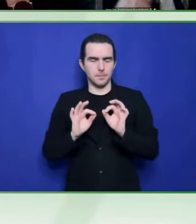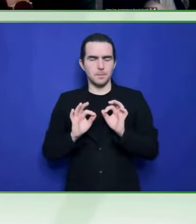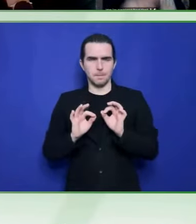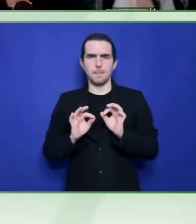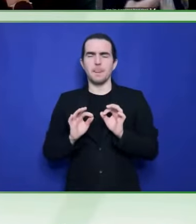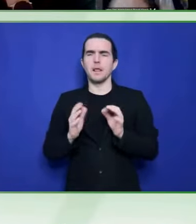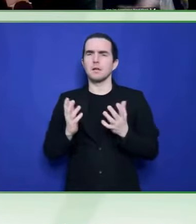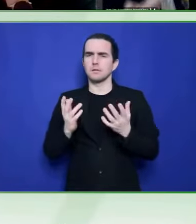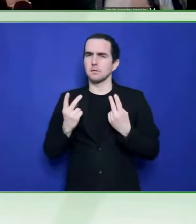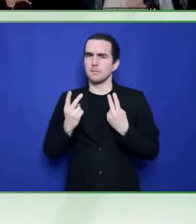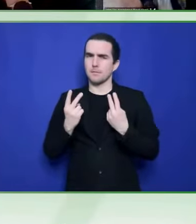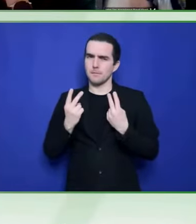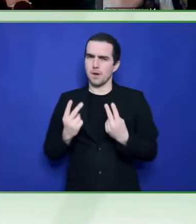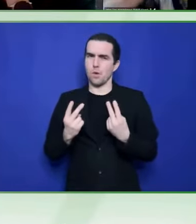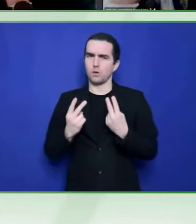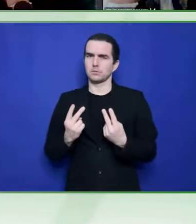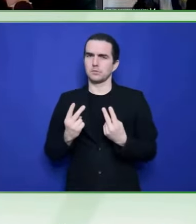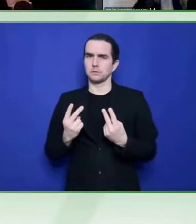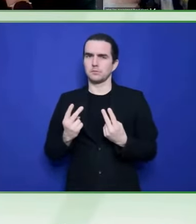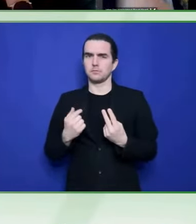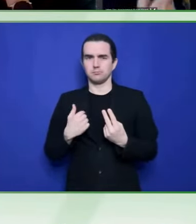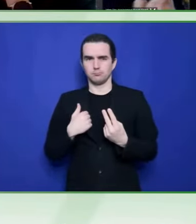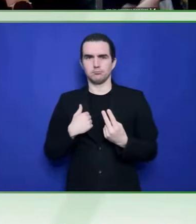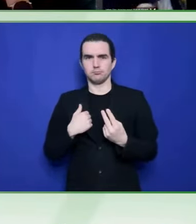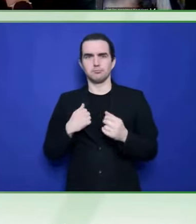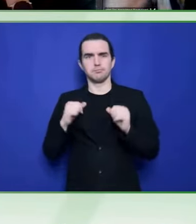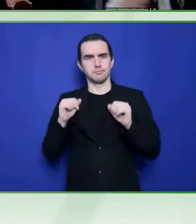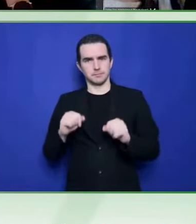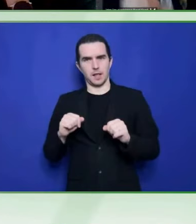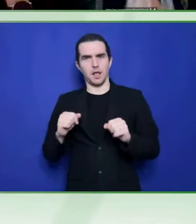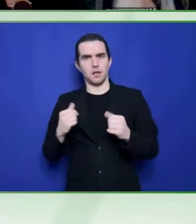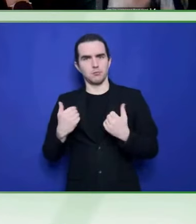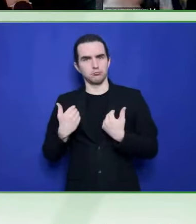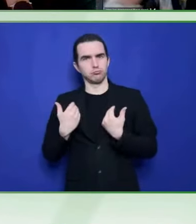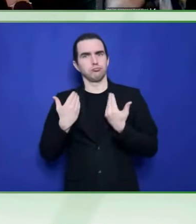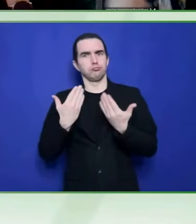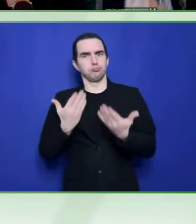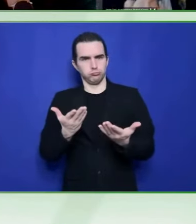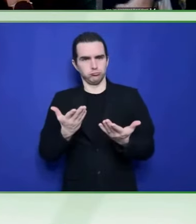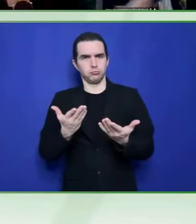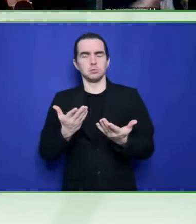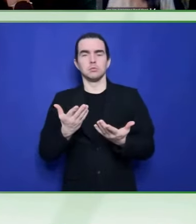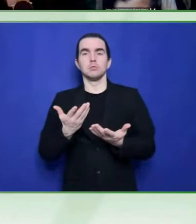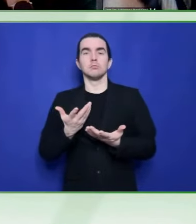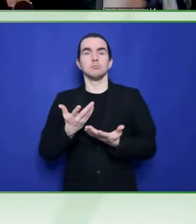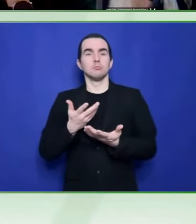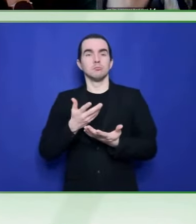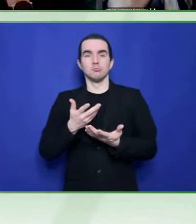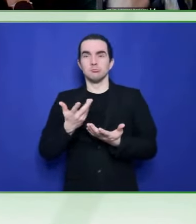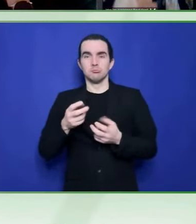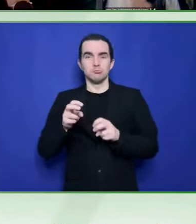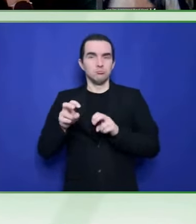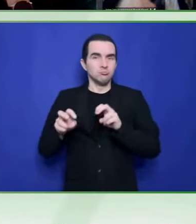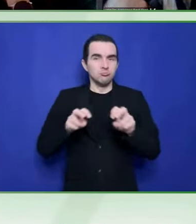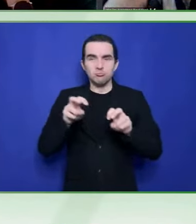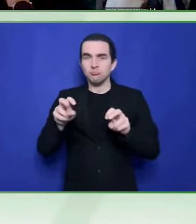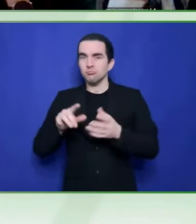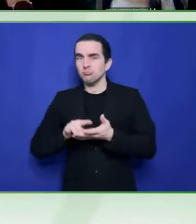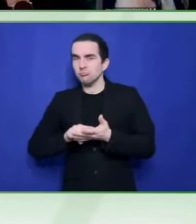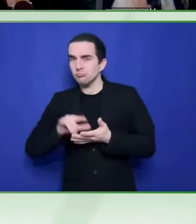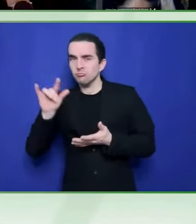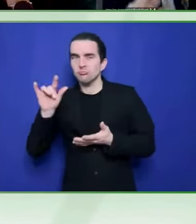stakeholders. We know we have accessible bus and taxi options that can